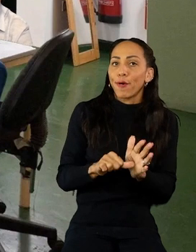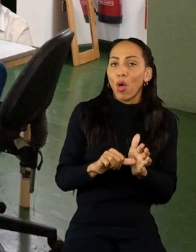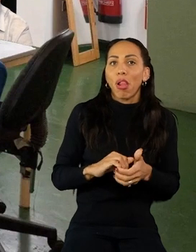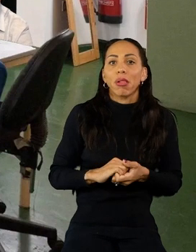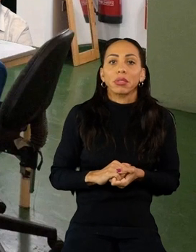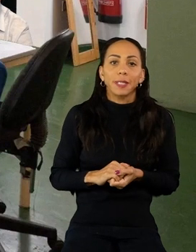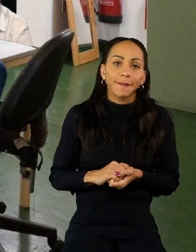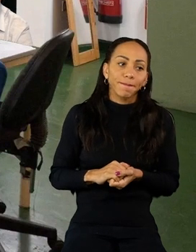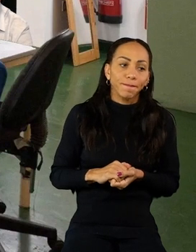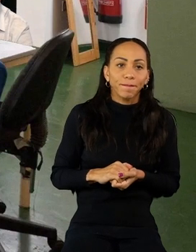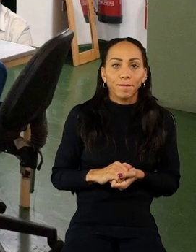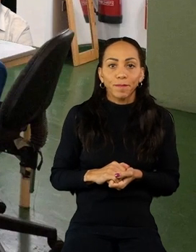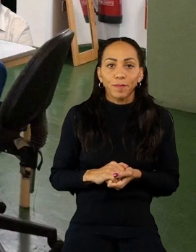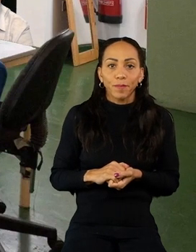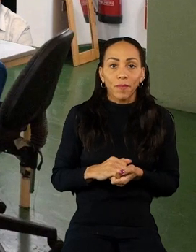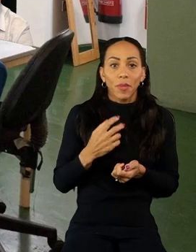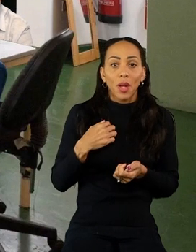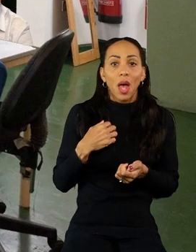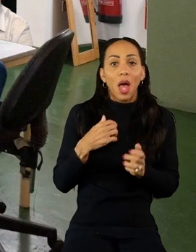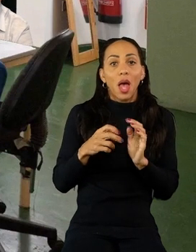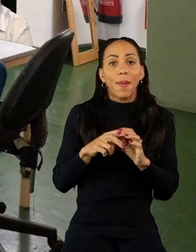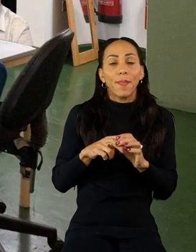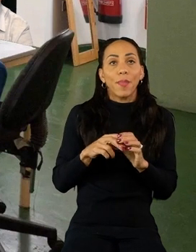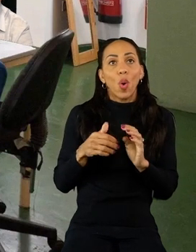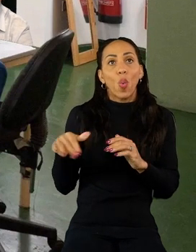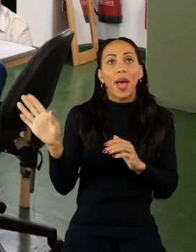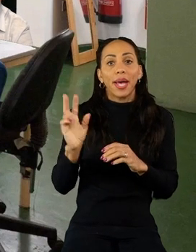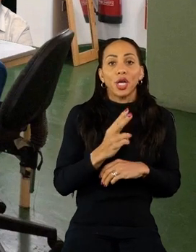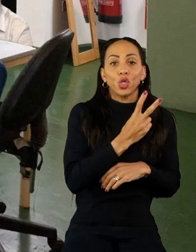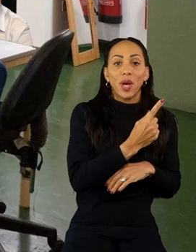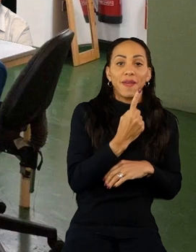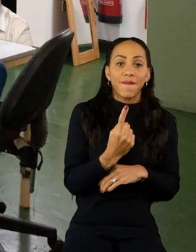Yeah. It's a little tricky in terms of timing. I mean,